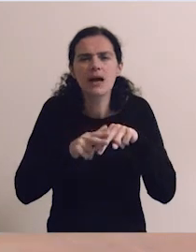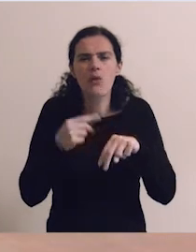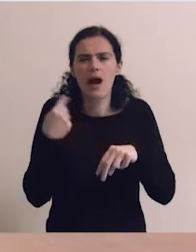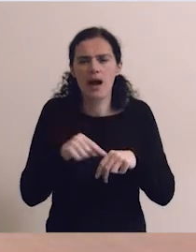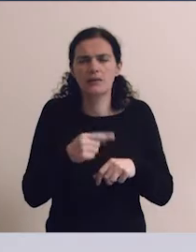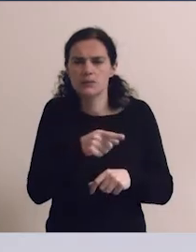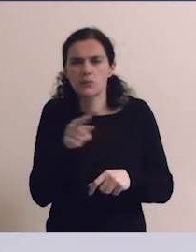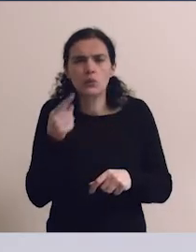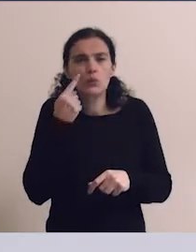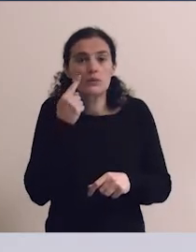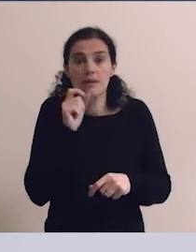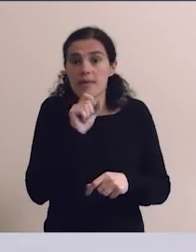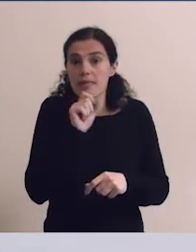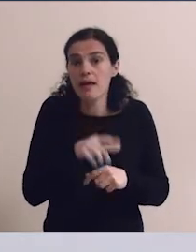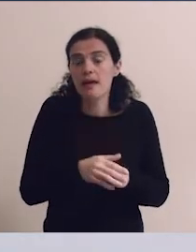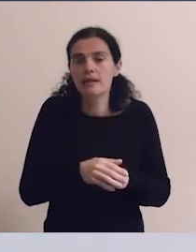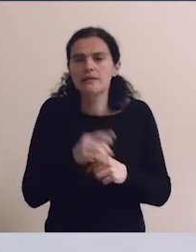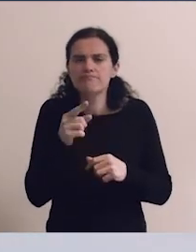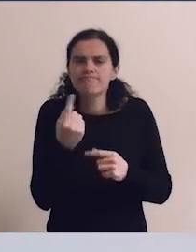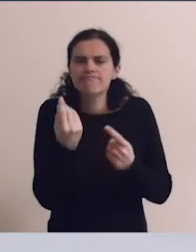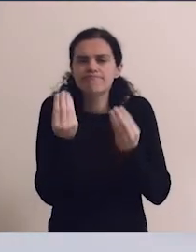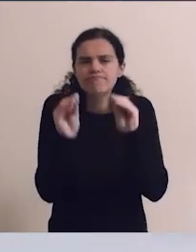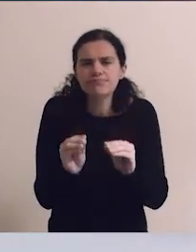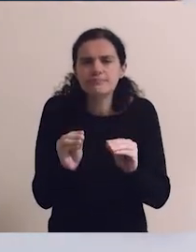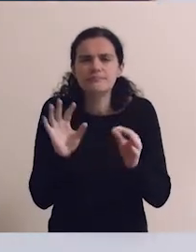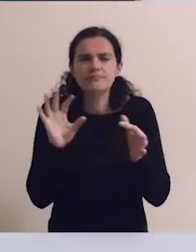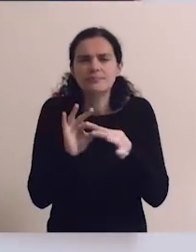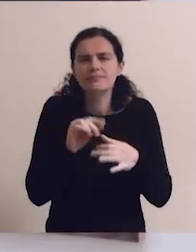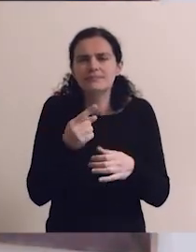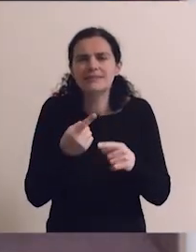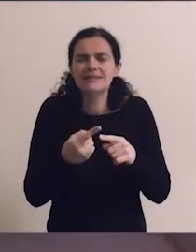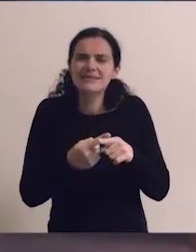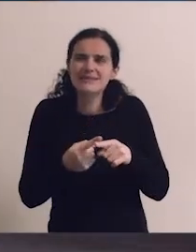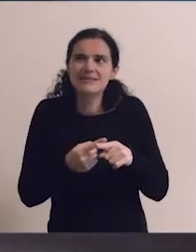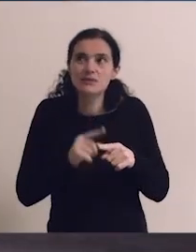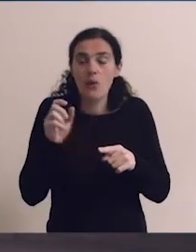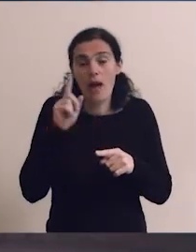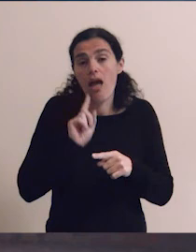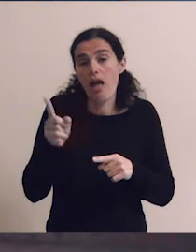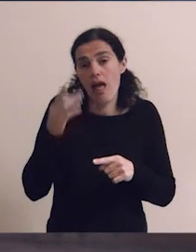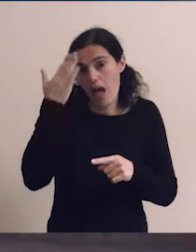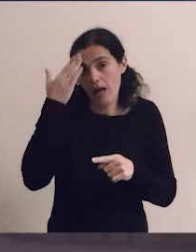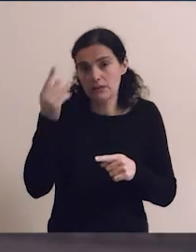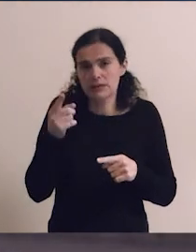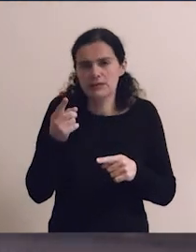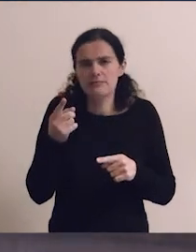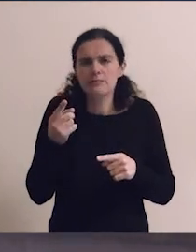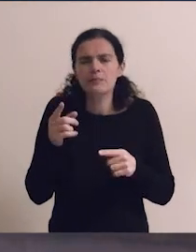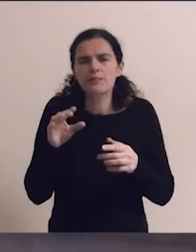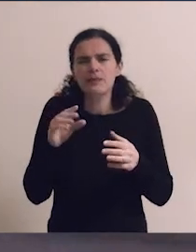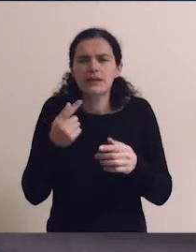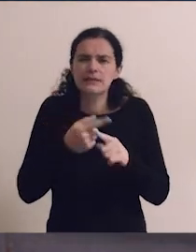incarceration here. You might even recognize here element that might come from her interest or what she lifted out of